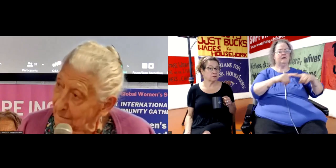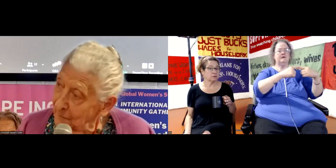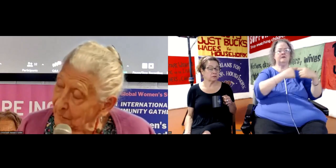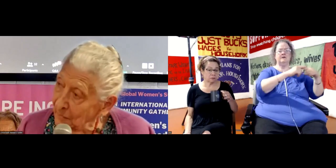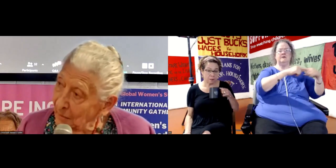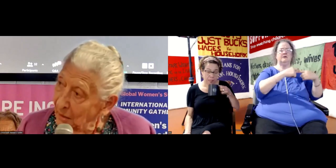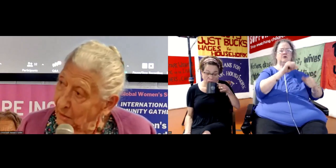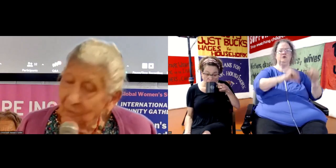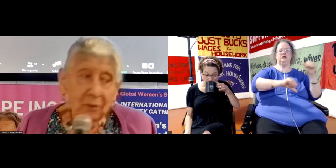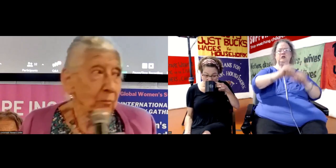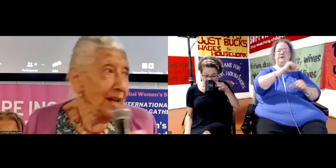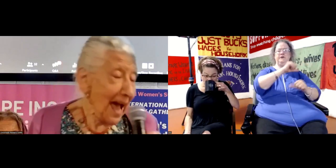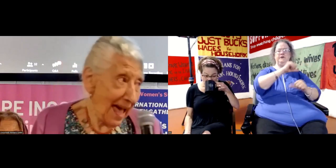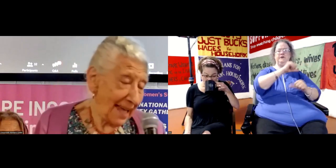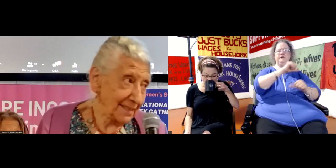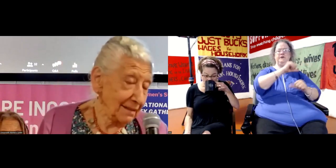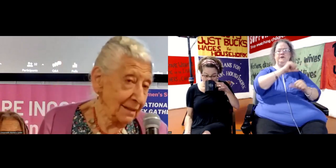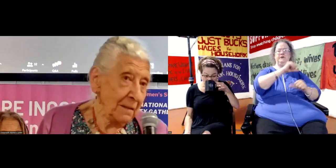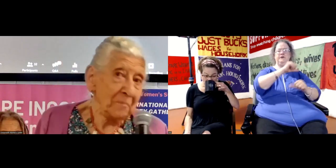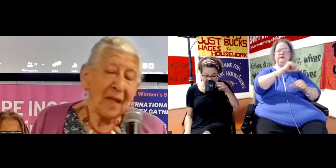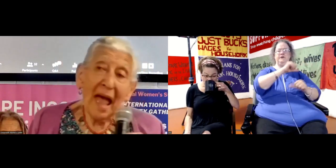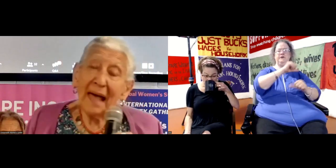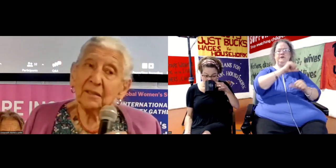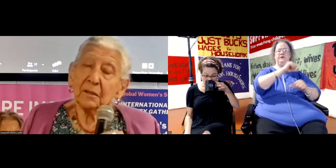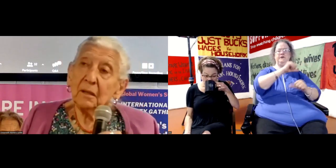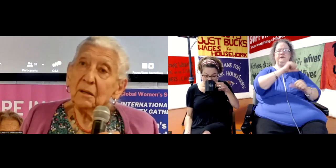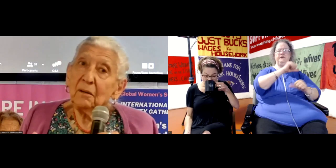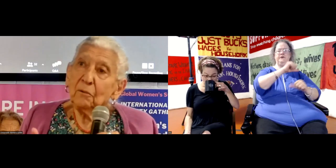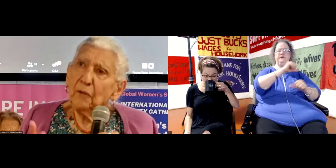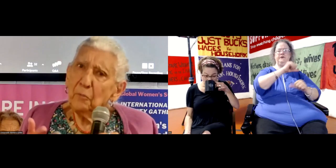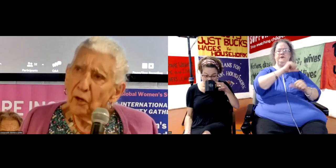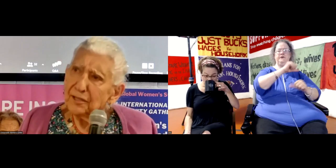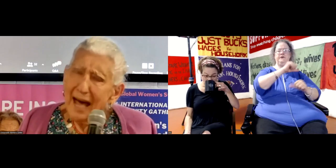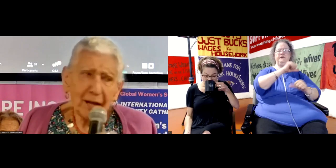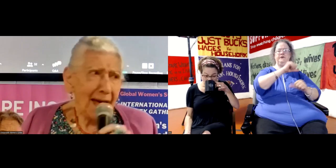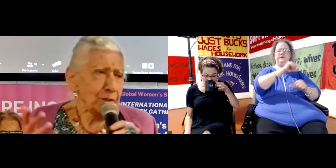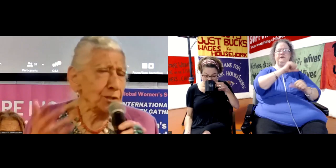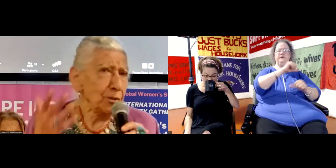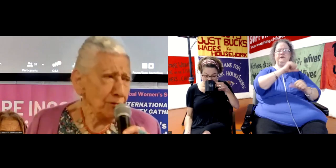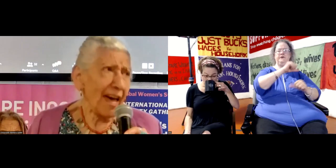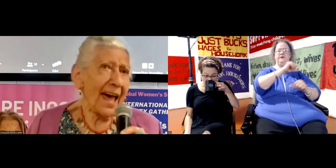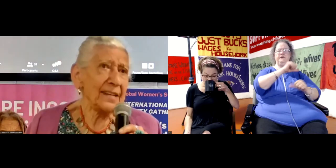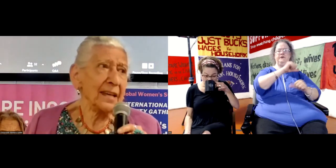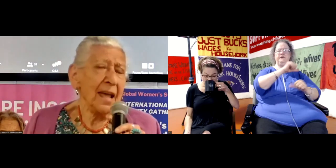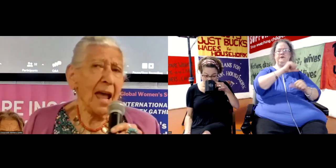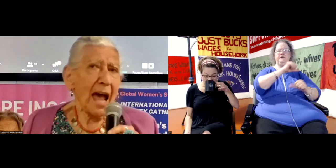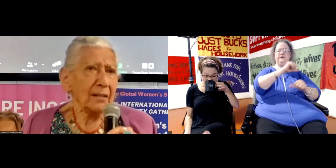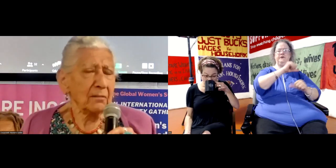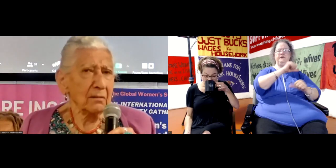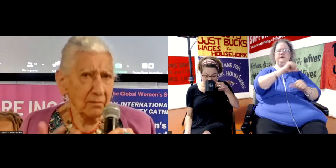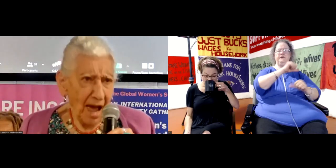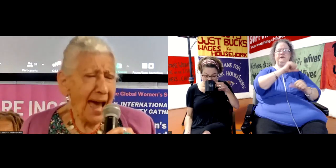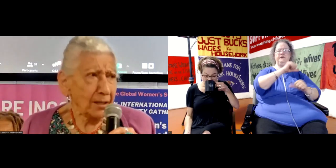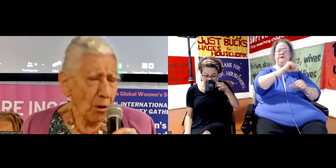organization we had. And we worked out how to do that